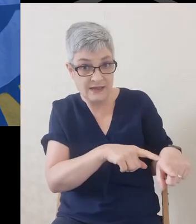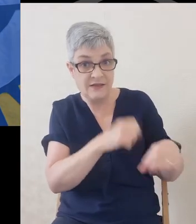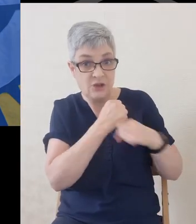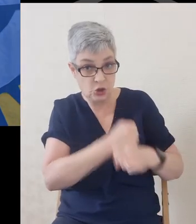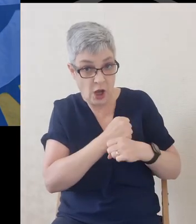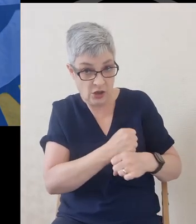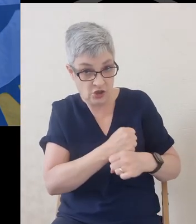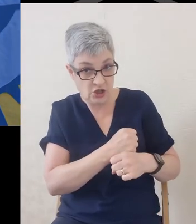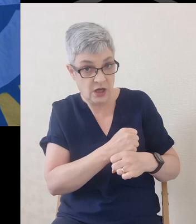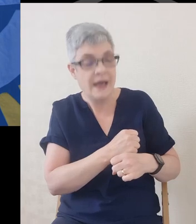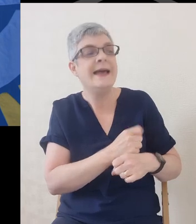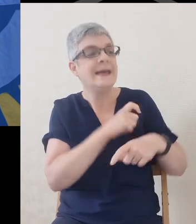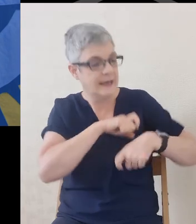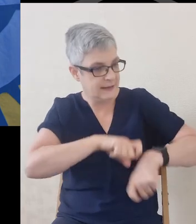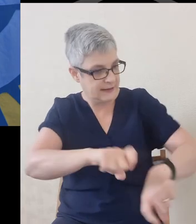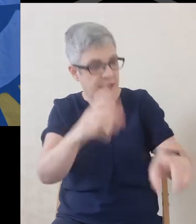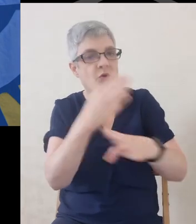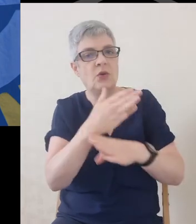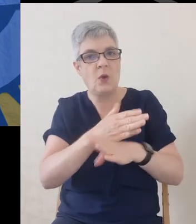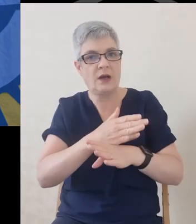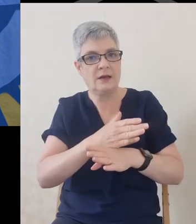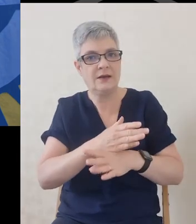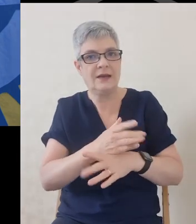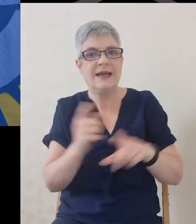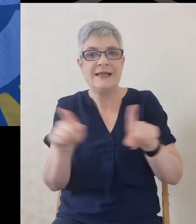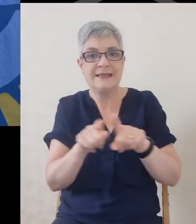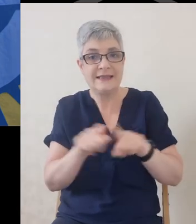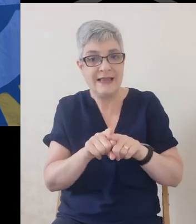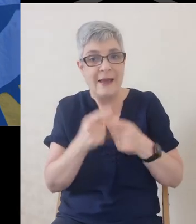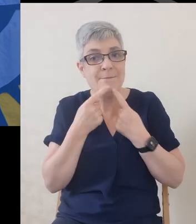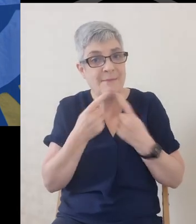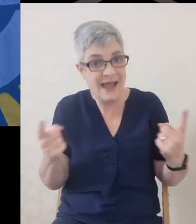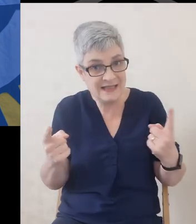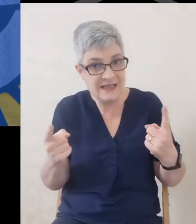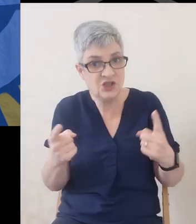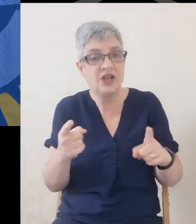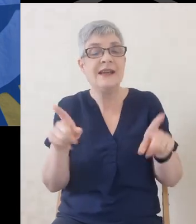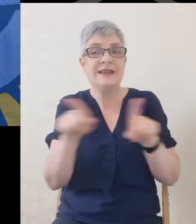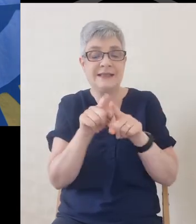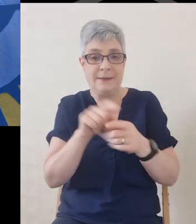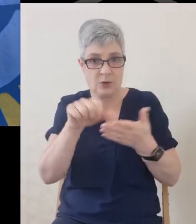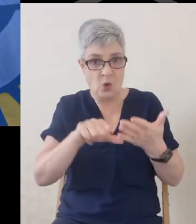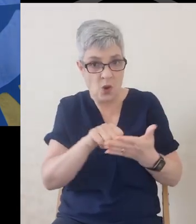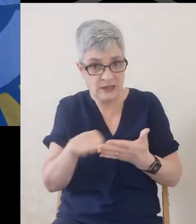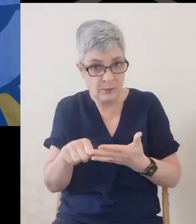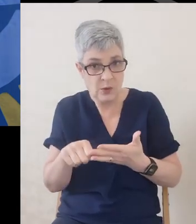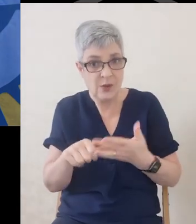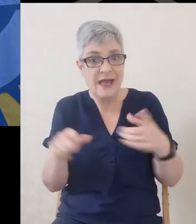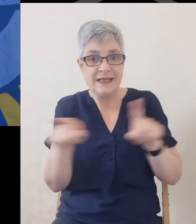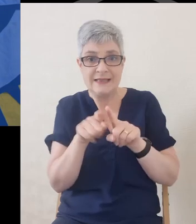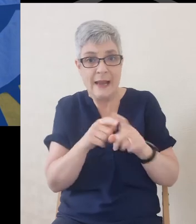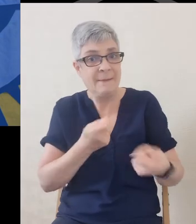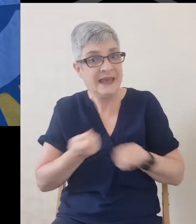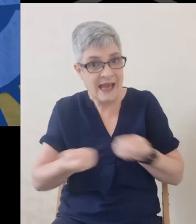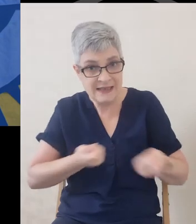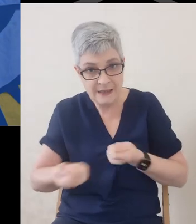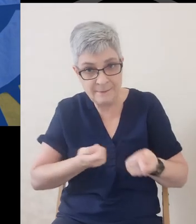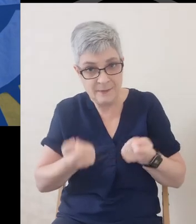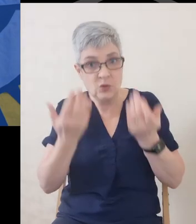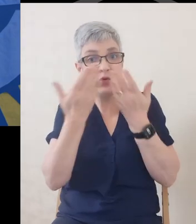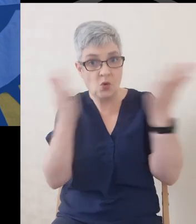work. It's the same message, the same gospel. It's the kingdom of God that is to be proclaimed and